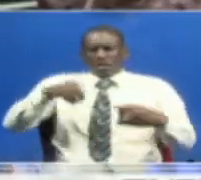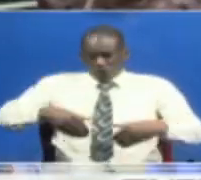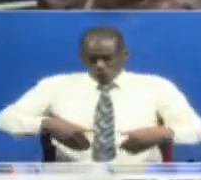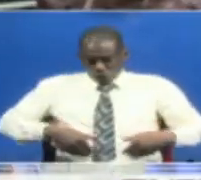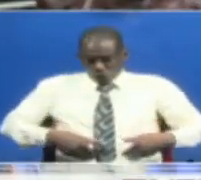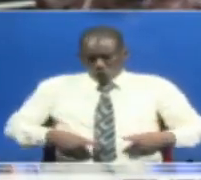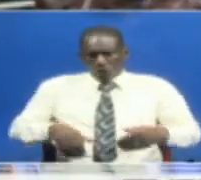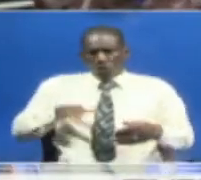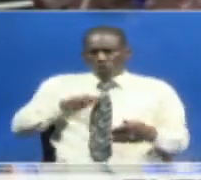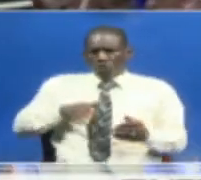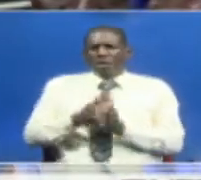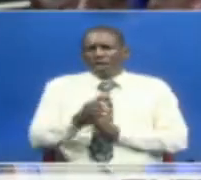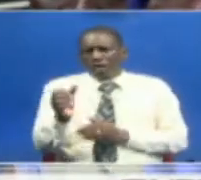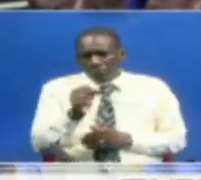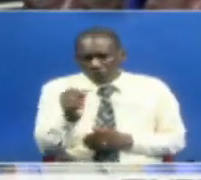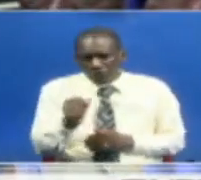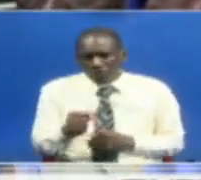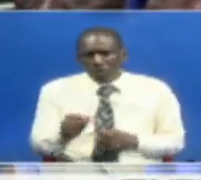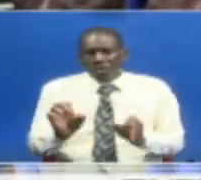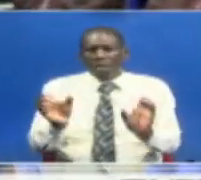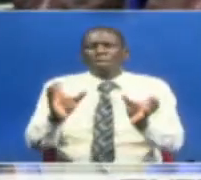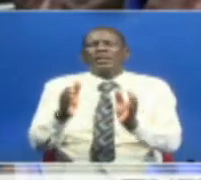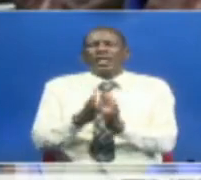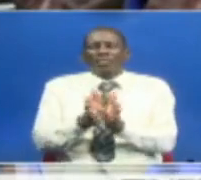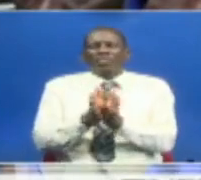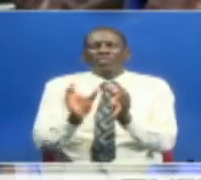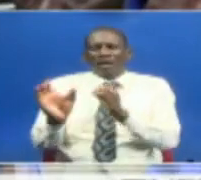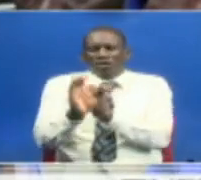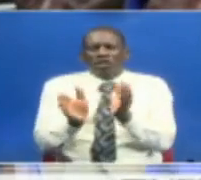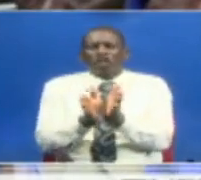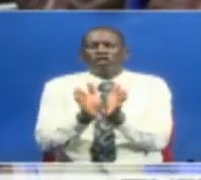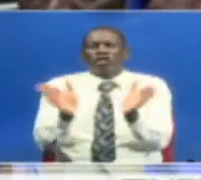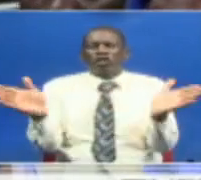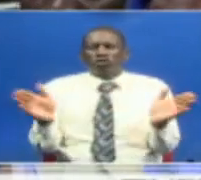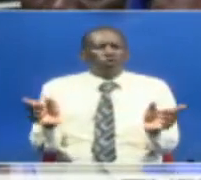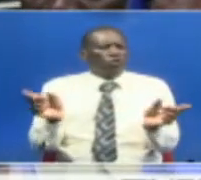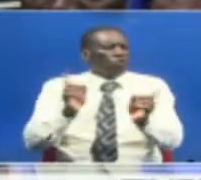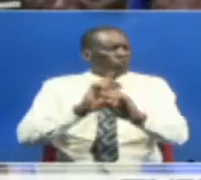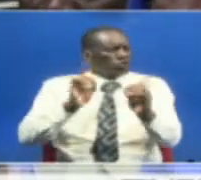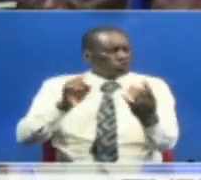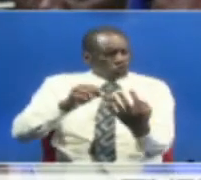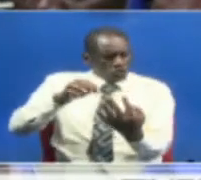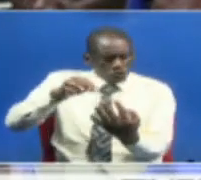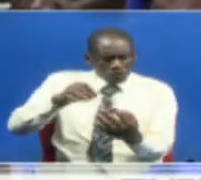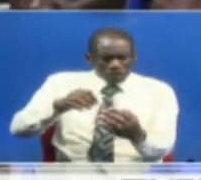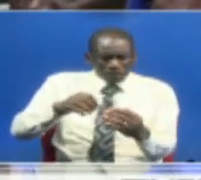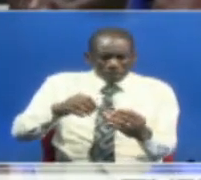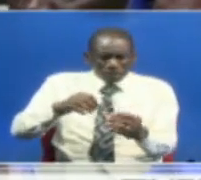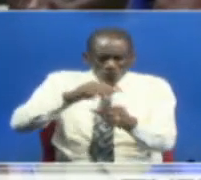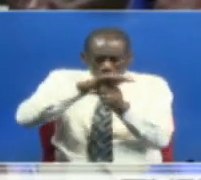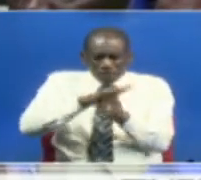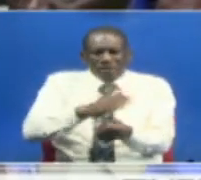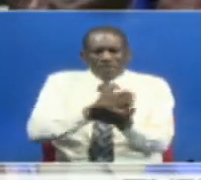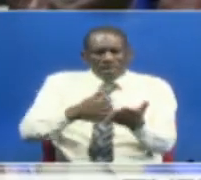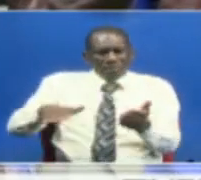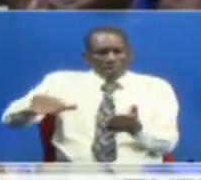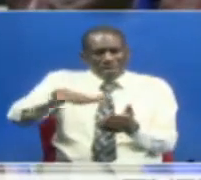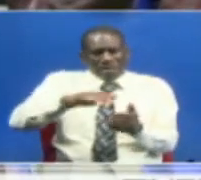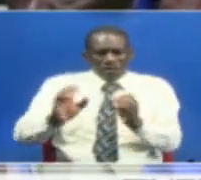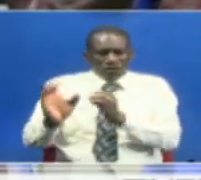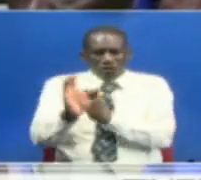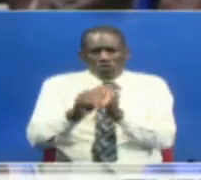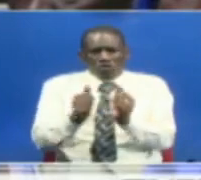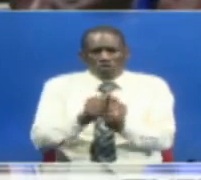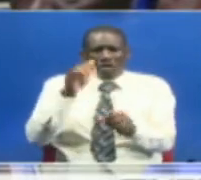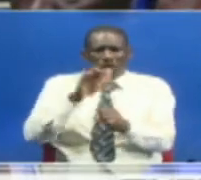The media and the country at large, that we shouldn't profile certain parts of the country with a lot of history